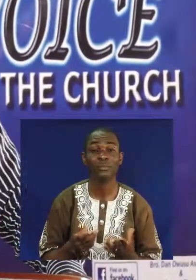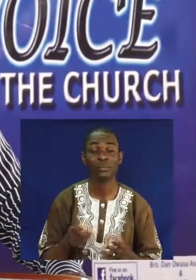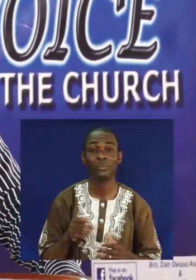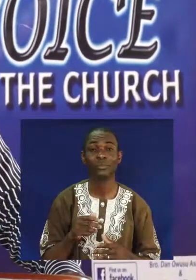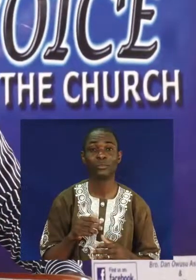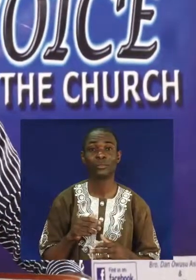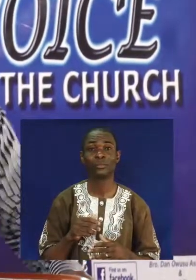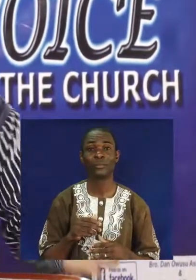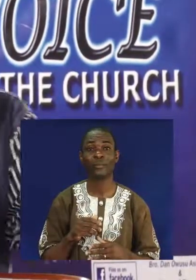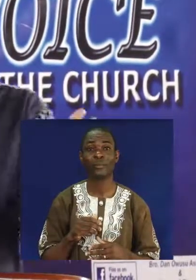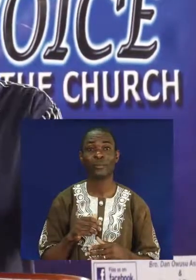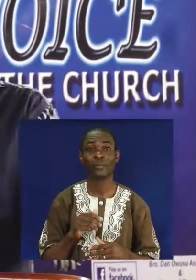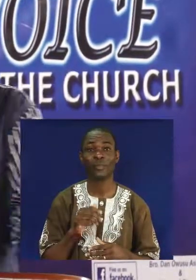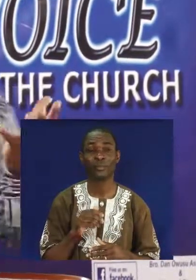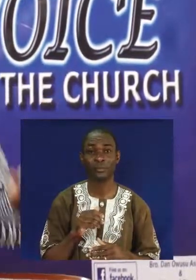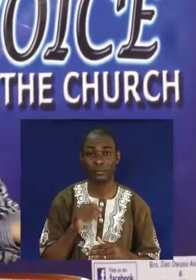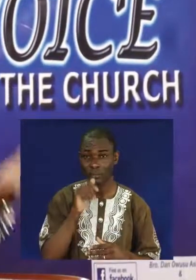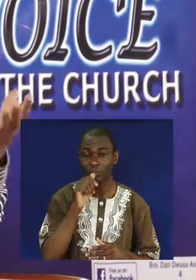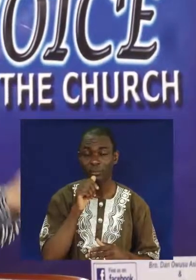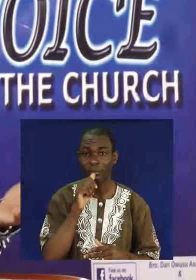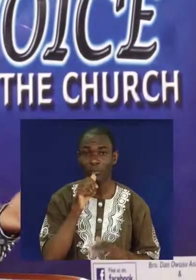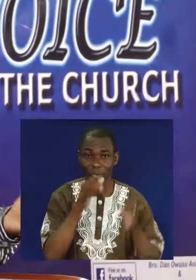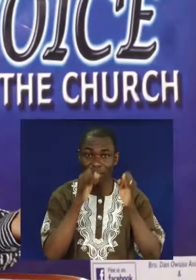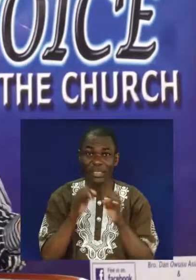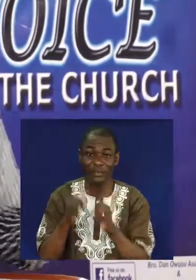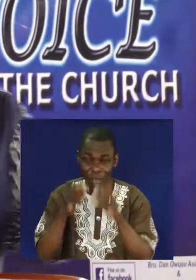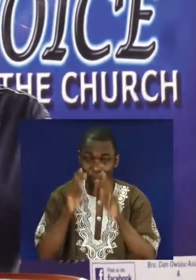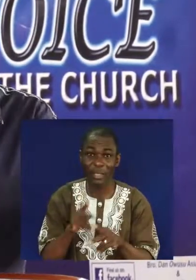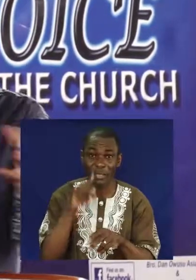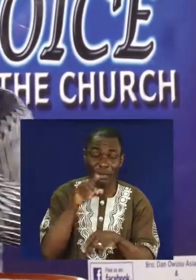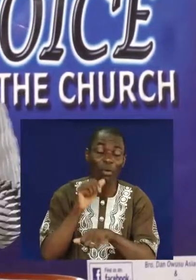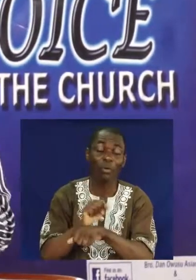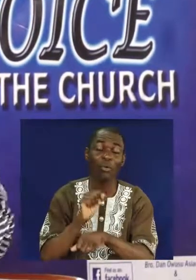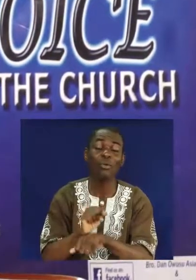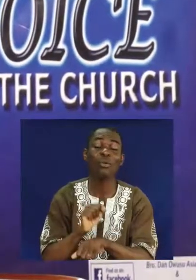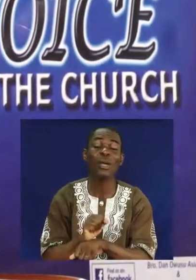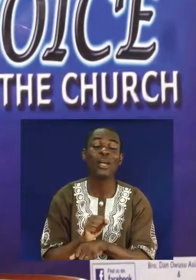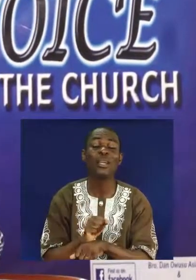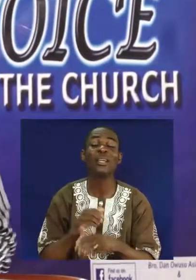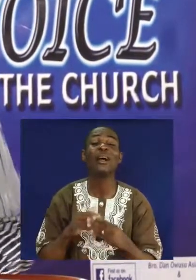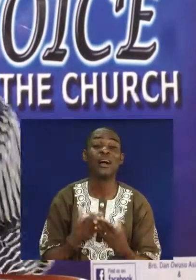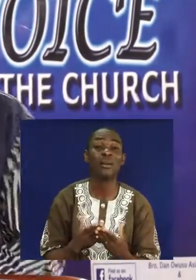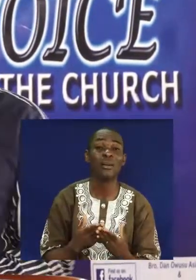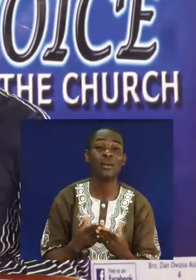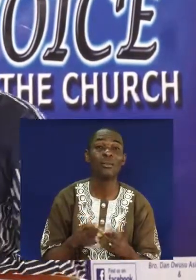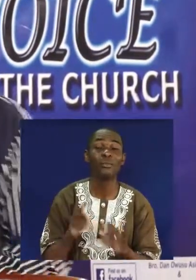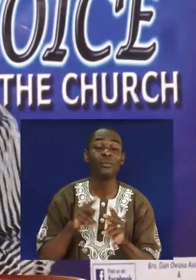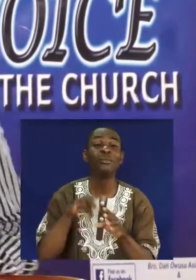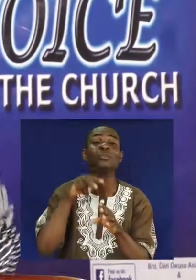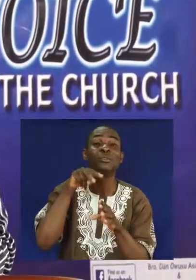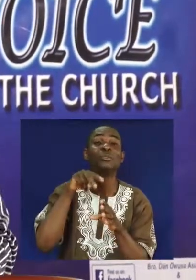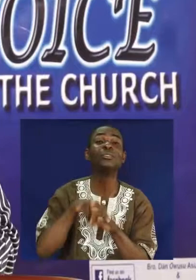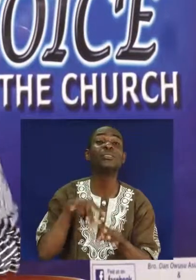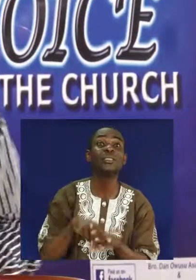ho. Wo dan wani ehwe ye political parties mienu yi a ene wo monto ato ambe o radio so ne ade na ye mu bi no